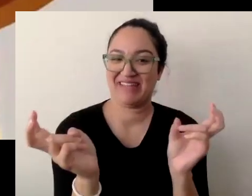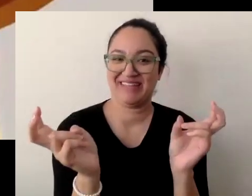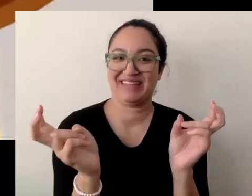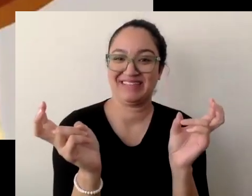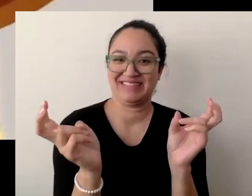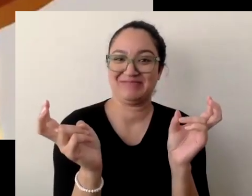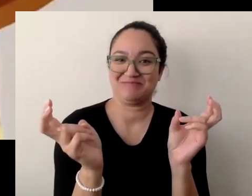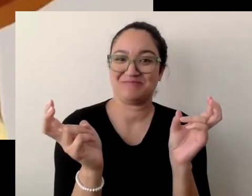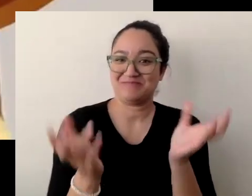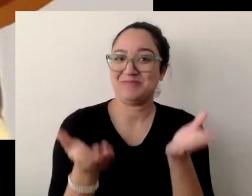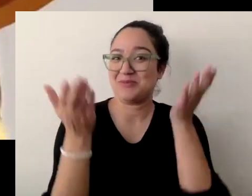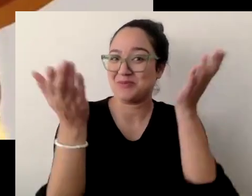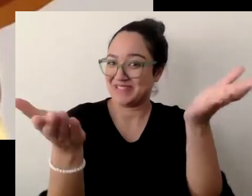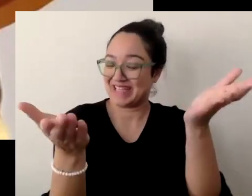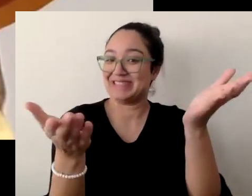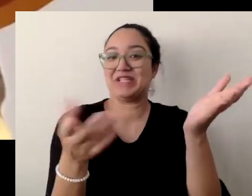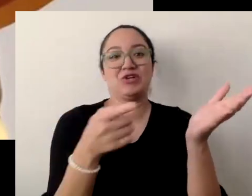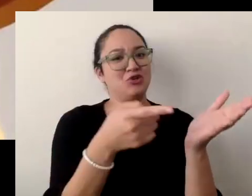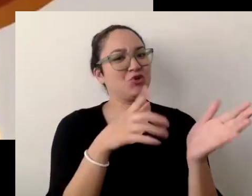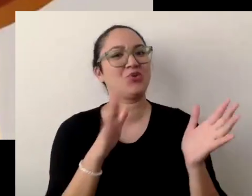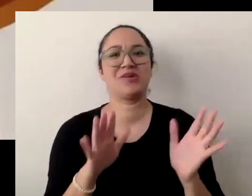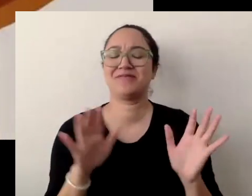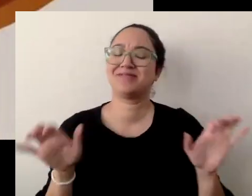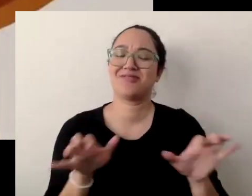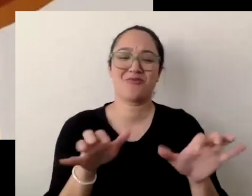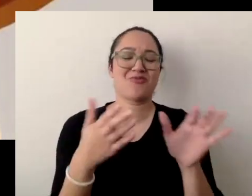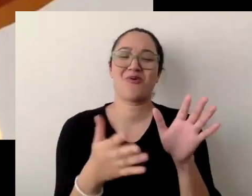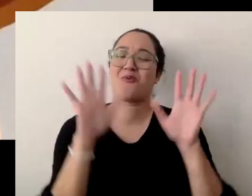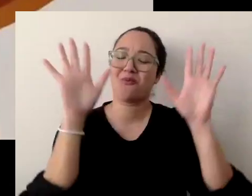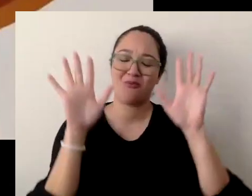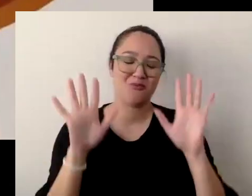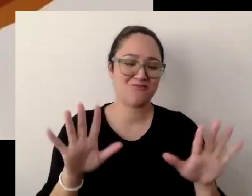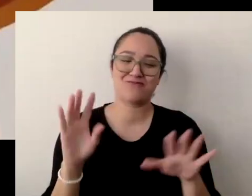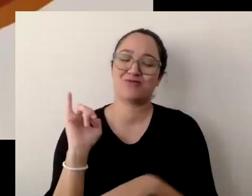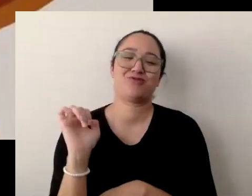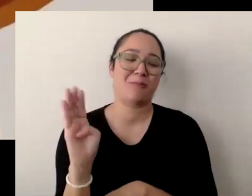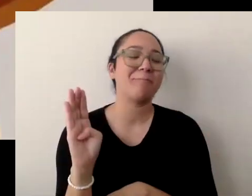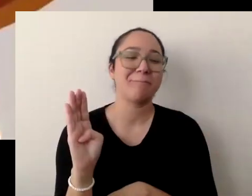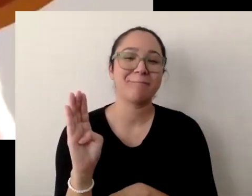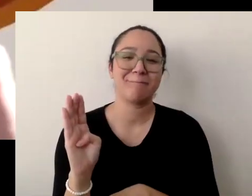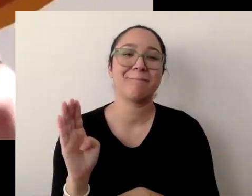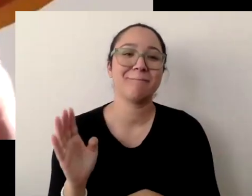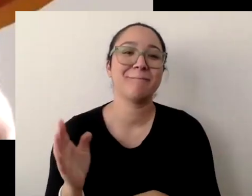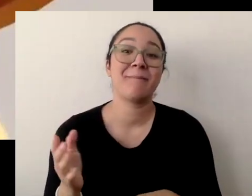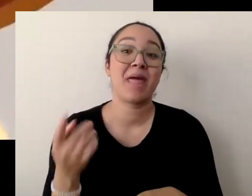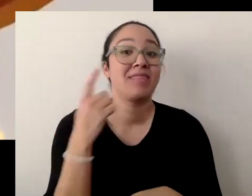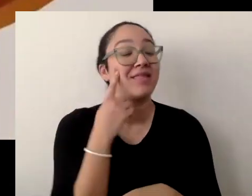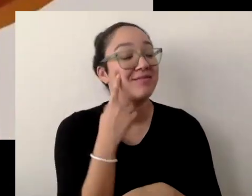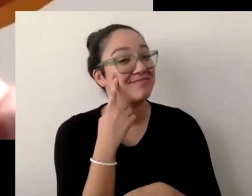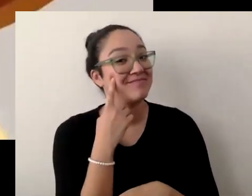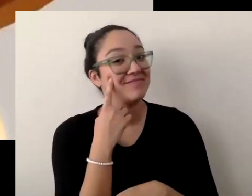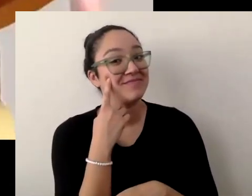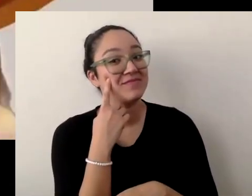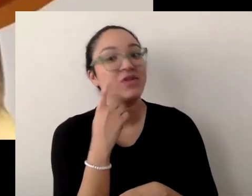to present, Mateo, and you have done a fantastic job. And I think it was not that